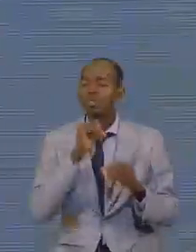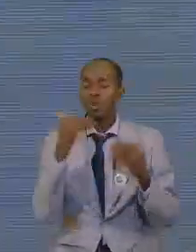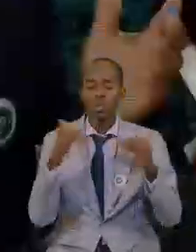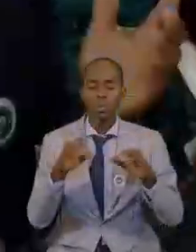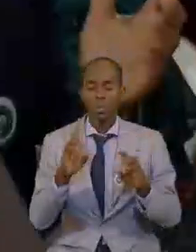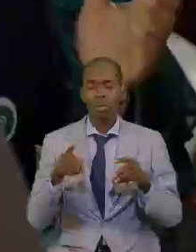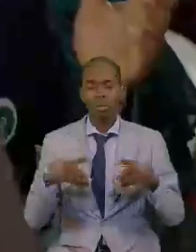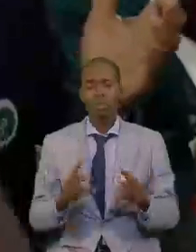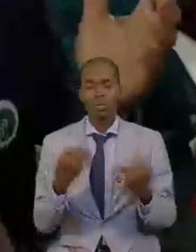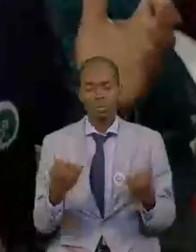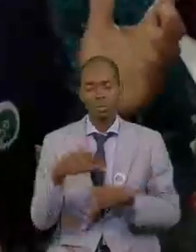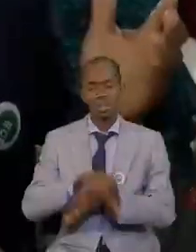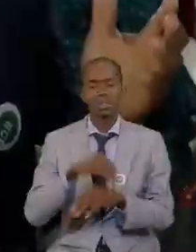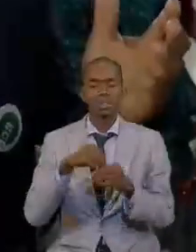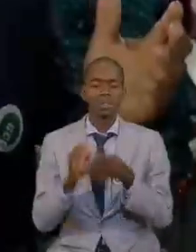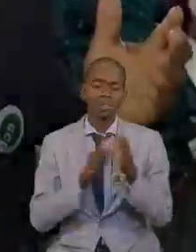Jesus' name.